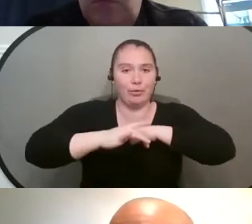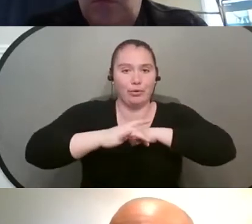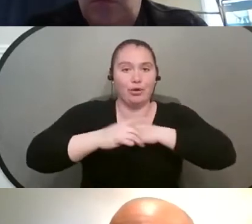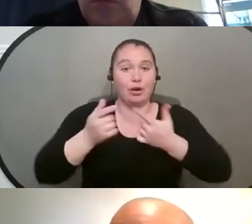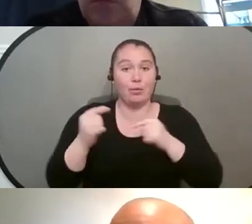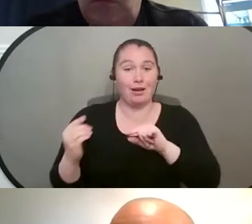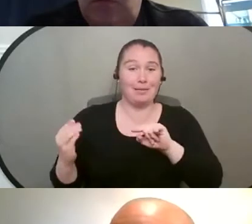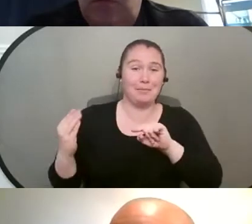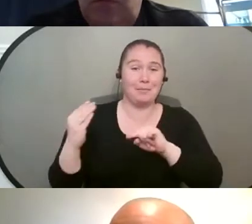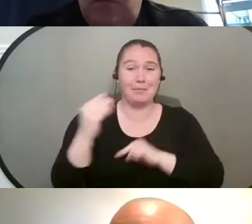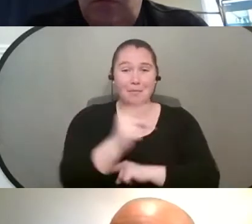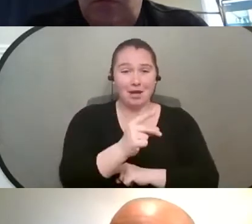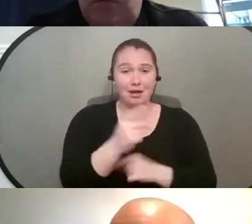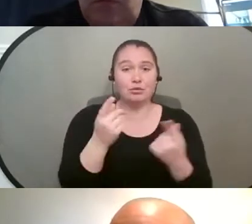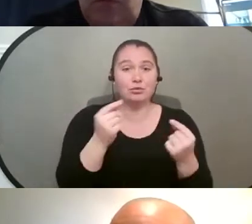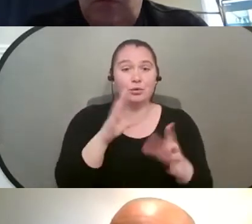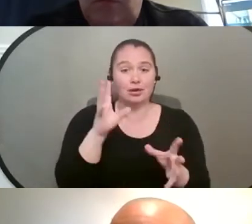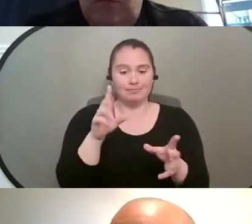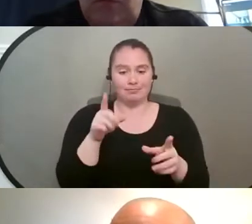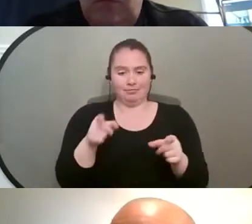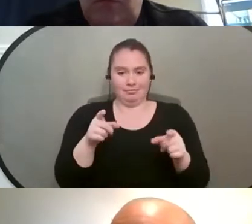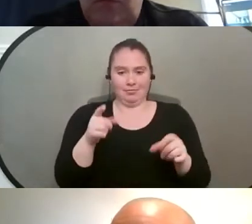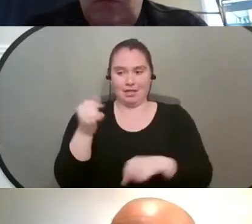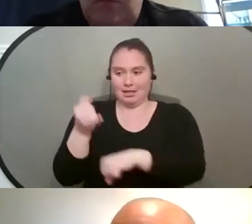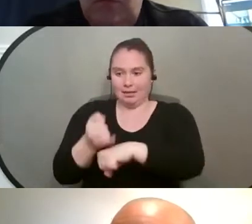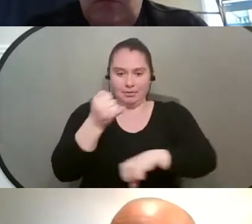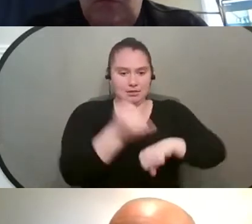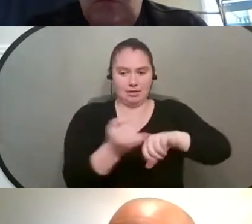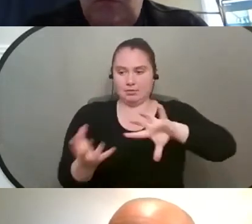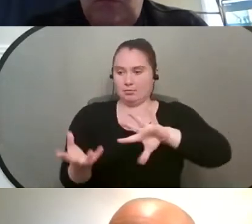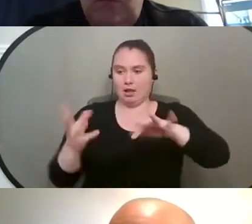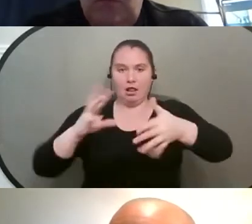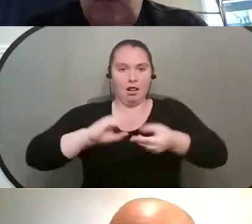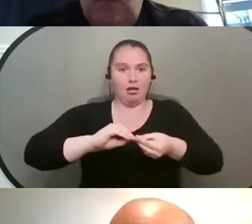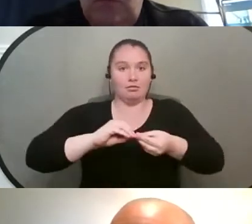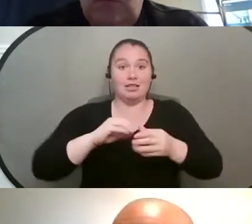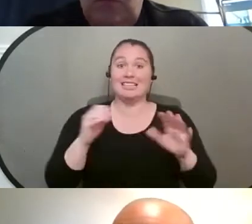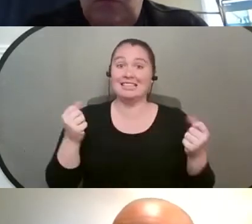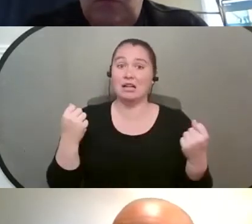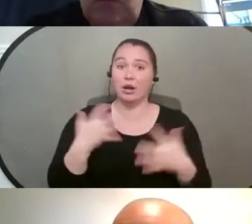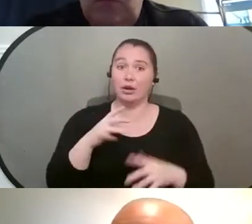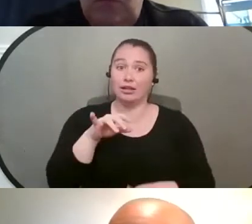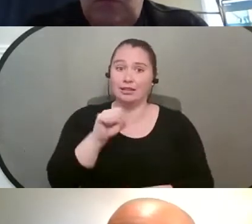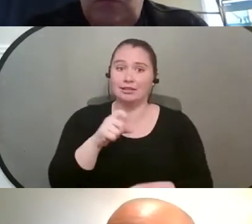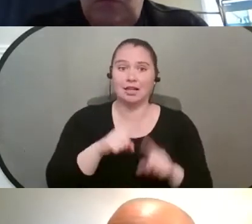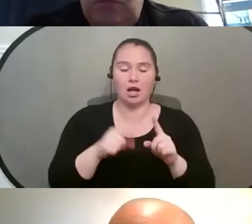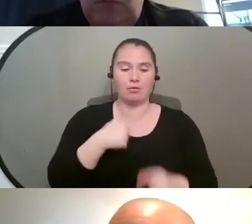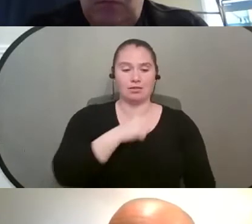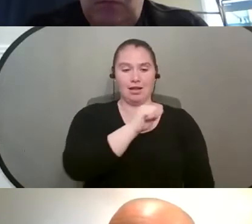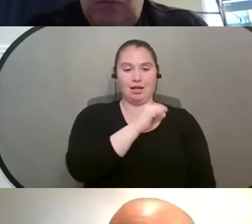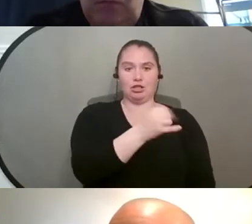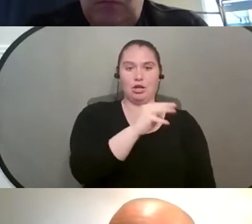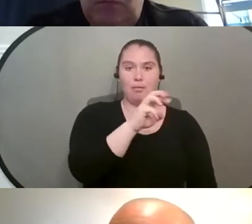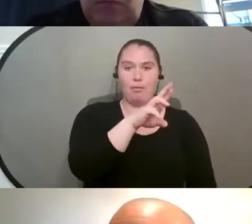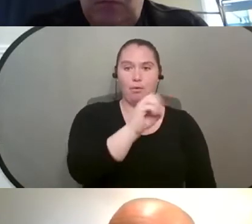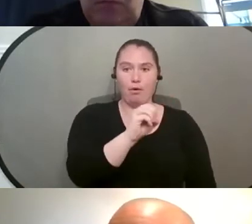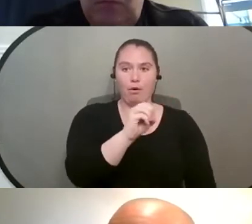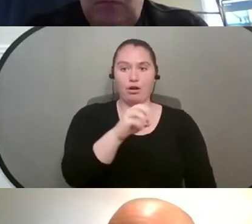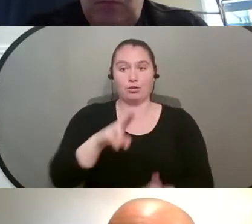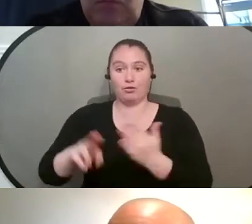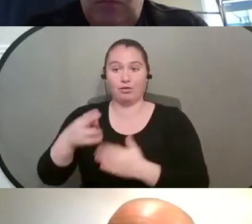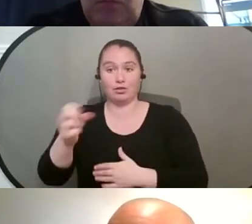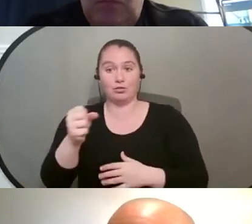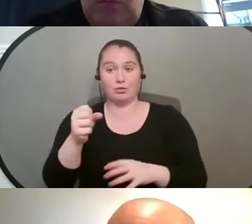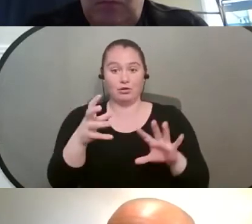to combine schools. And it is scary. I was part of the A.J. Moore University High School consolidation, but